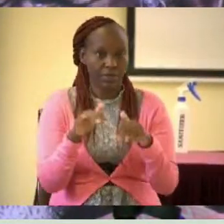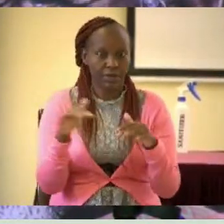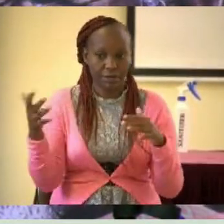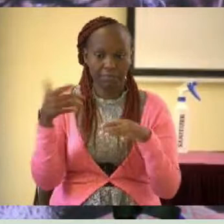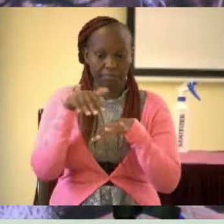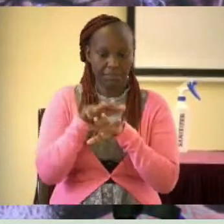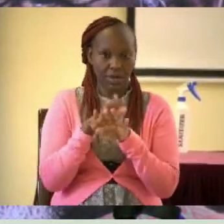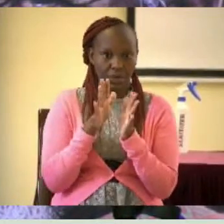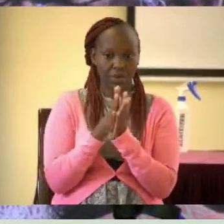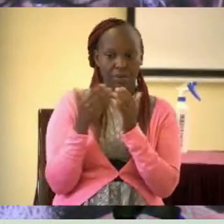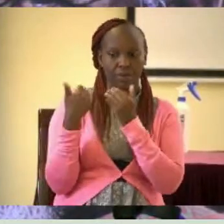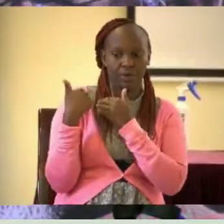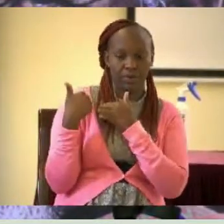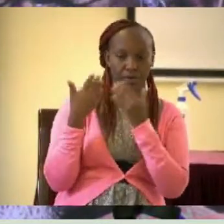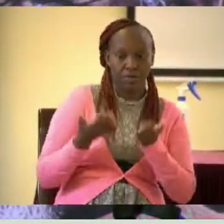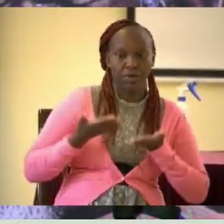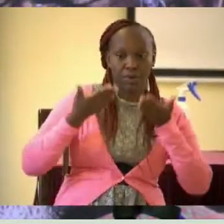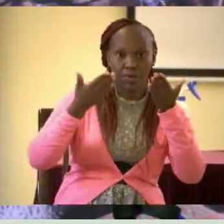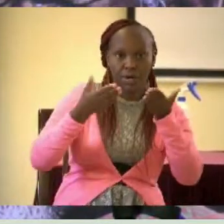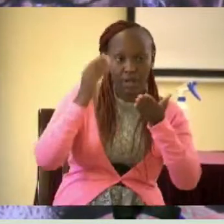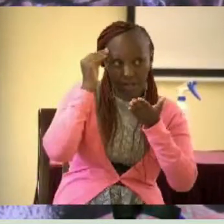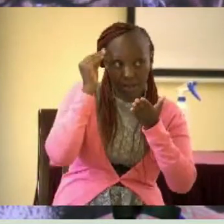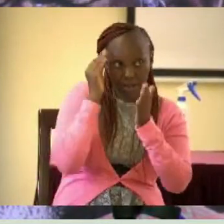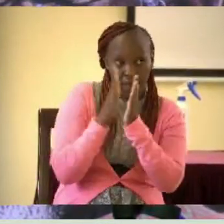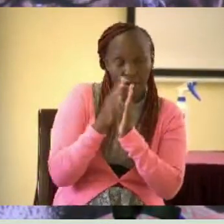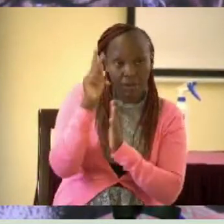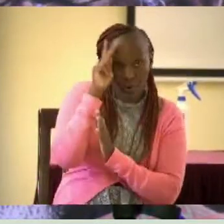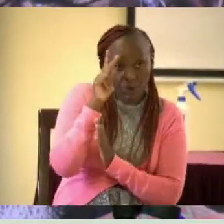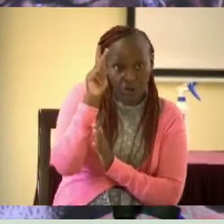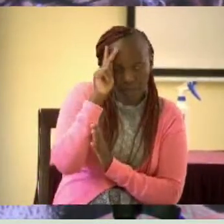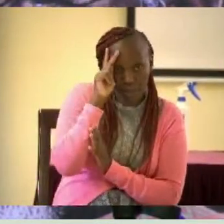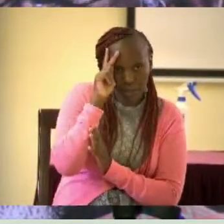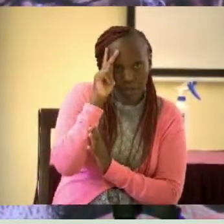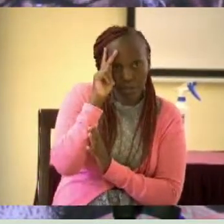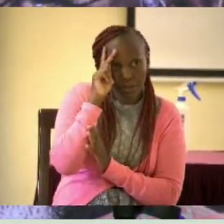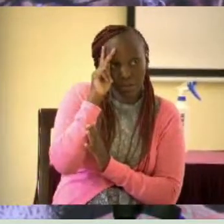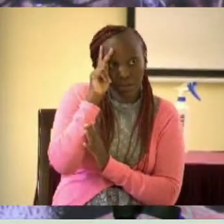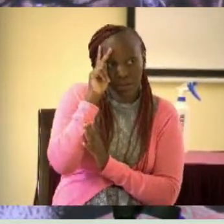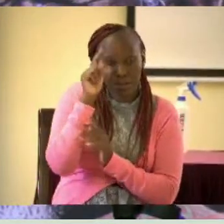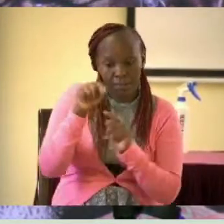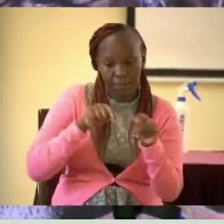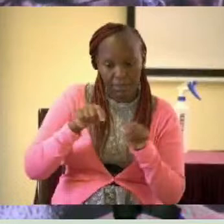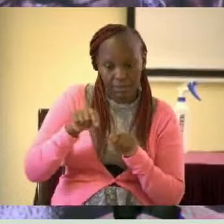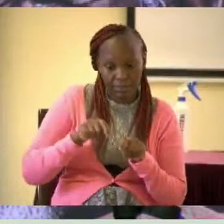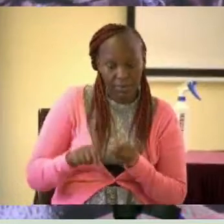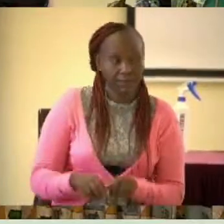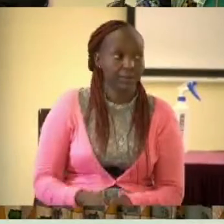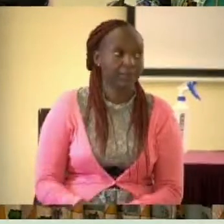within our mandate for promoting learning and knowledge management.